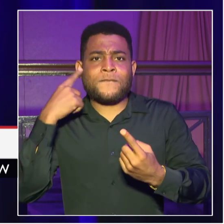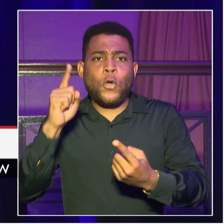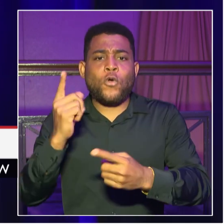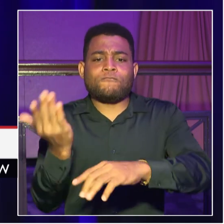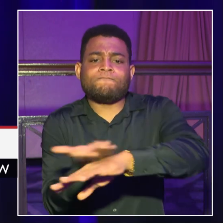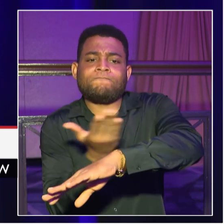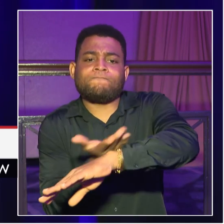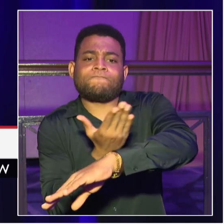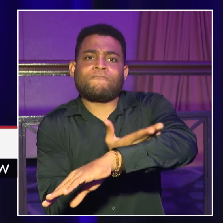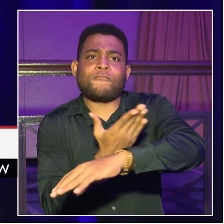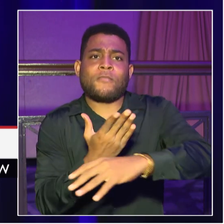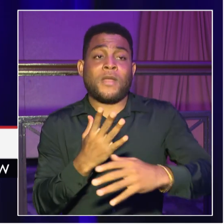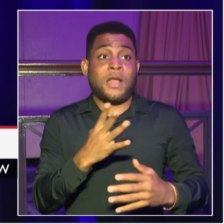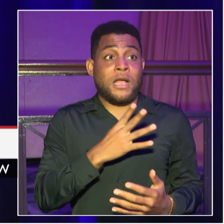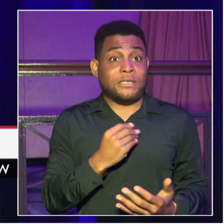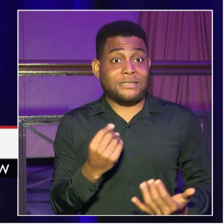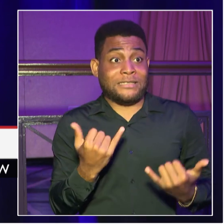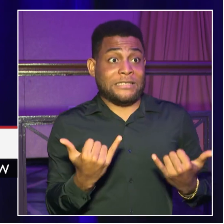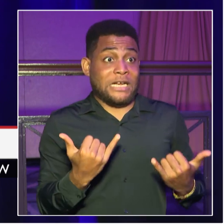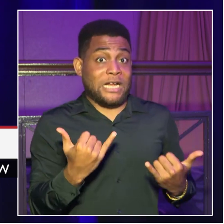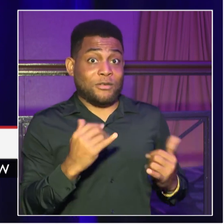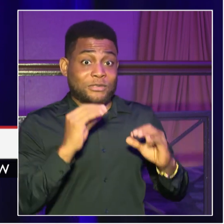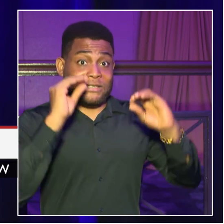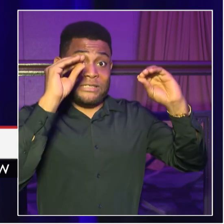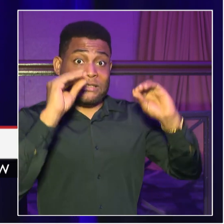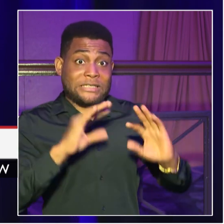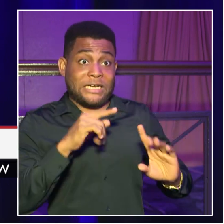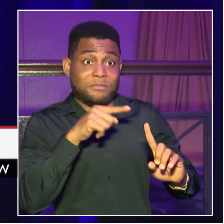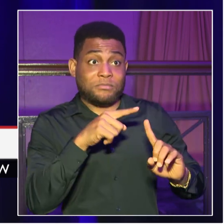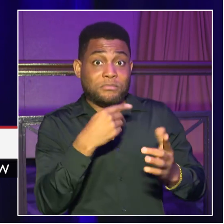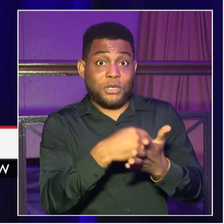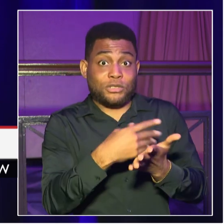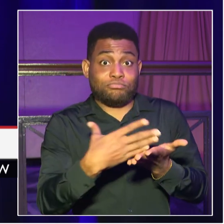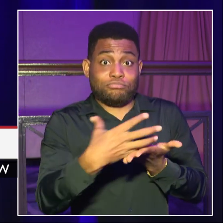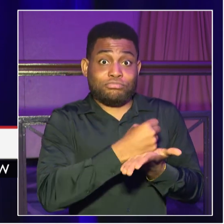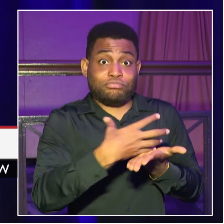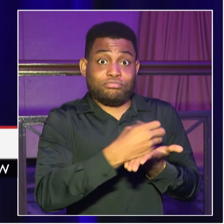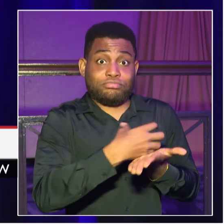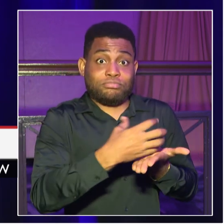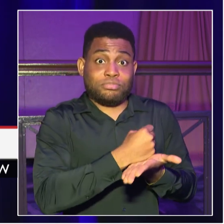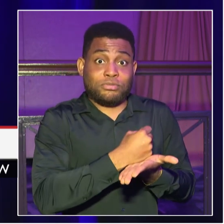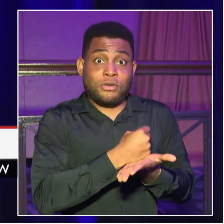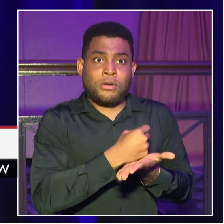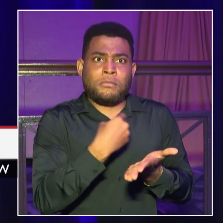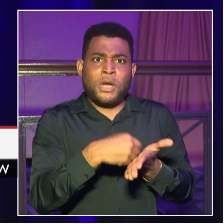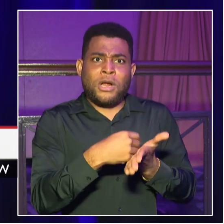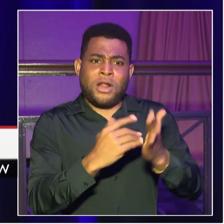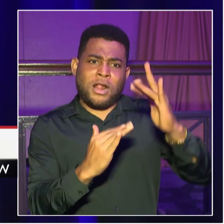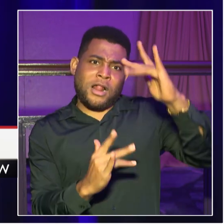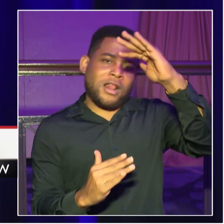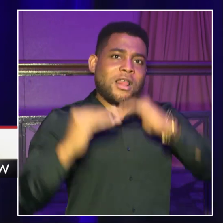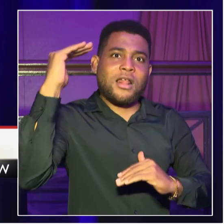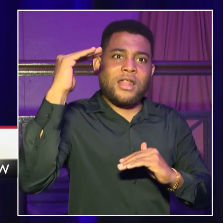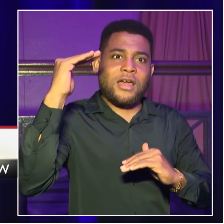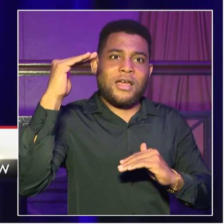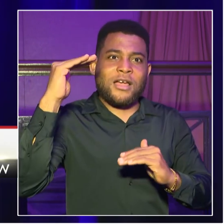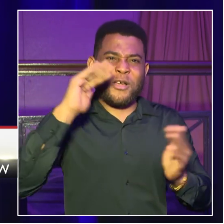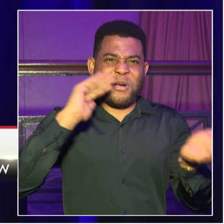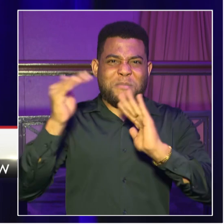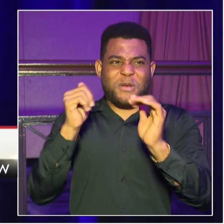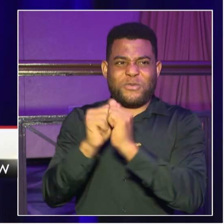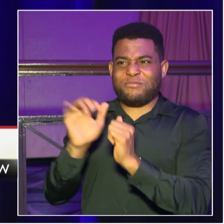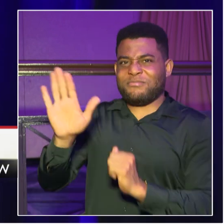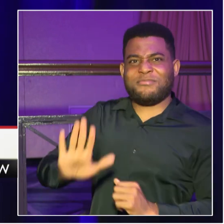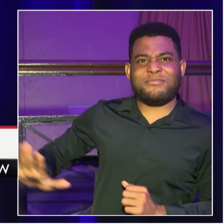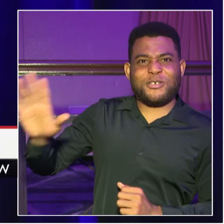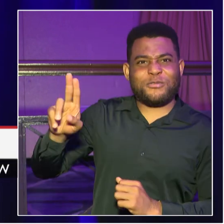paid and educated teacher force in the United States of America, and children that have rebounded from the pandemic